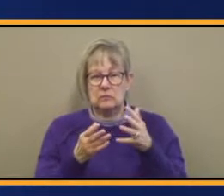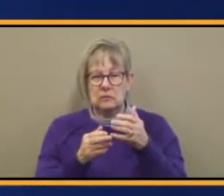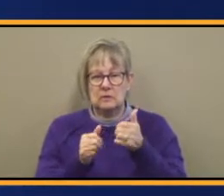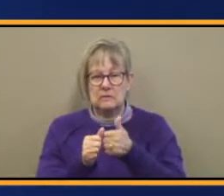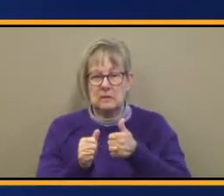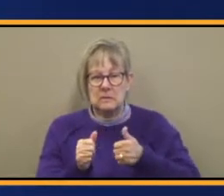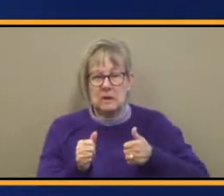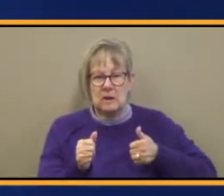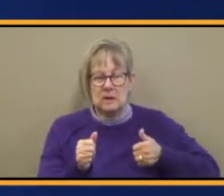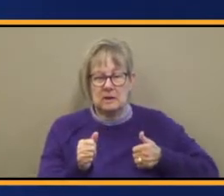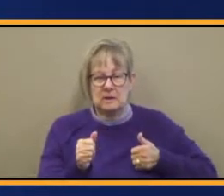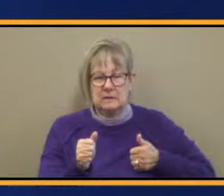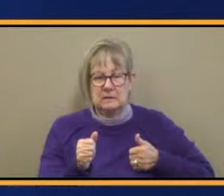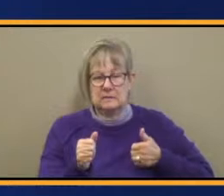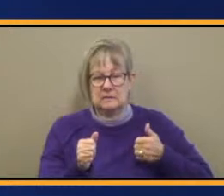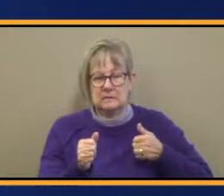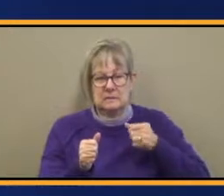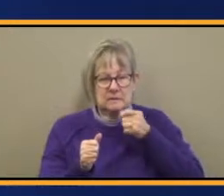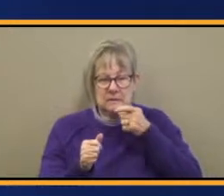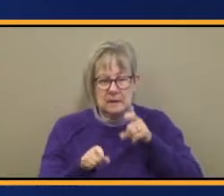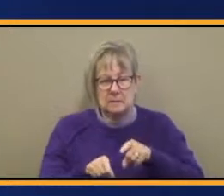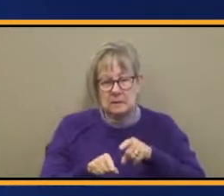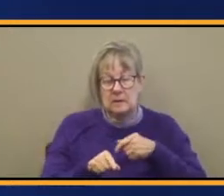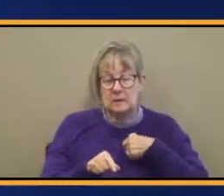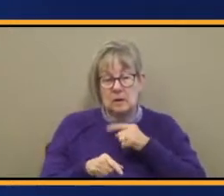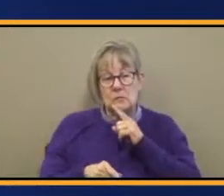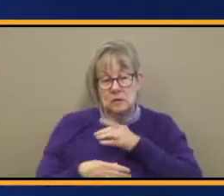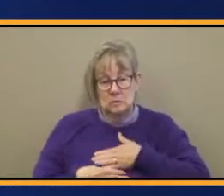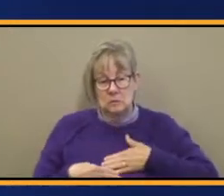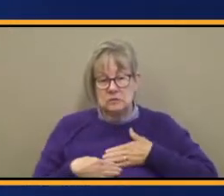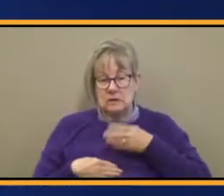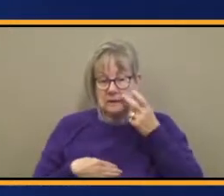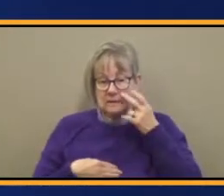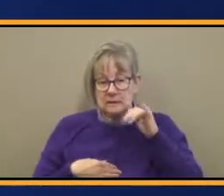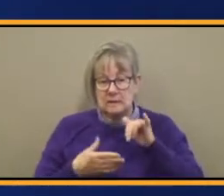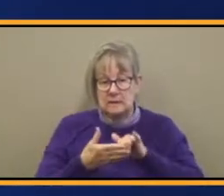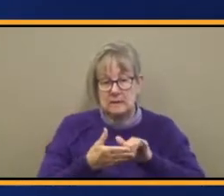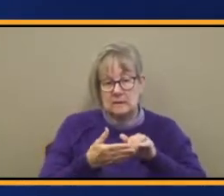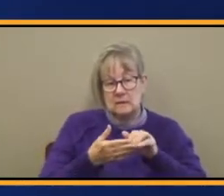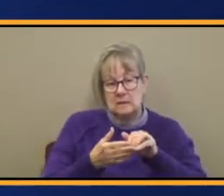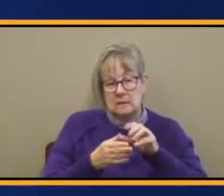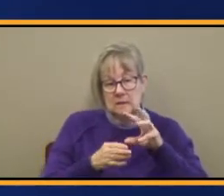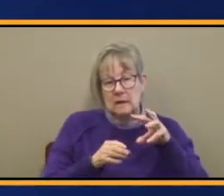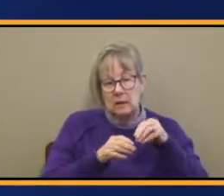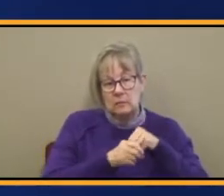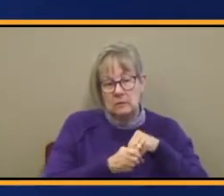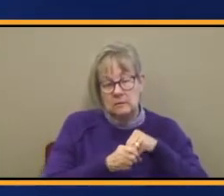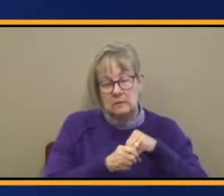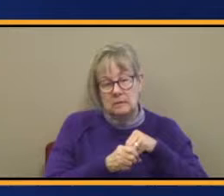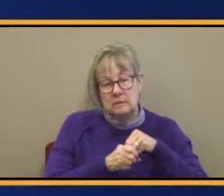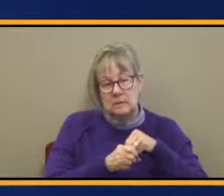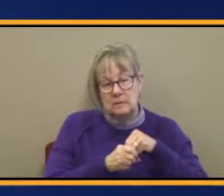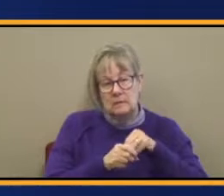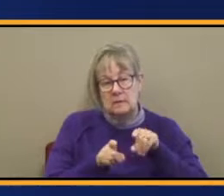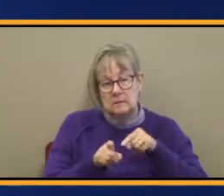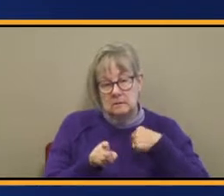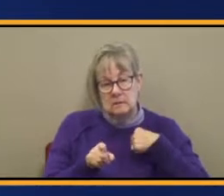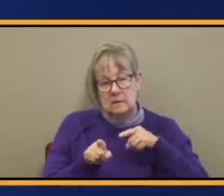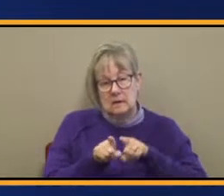that we've had to do. So I really appreciate seeing that built in here. I